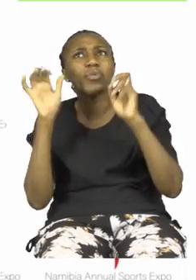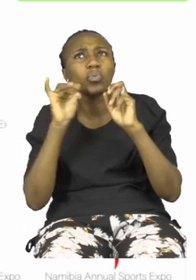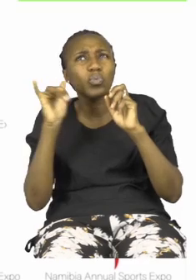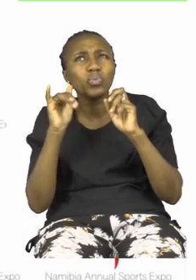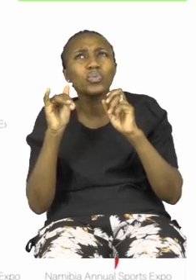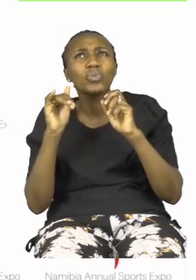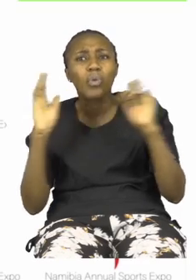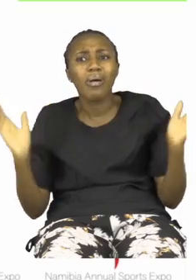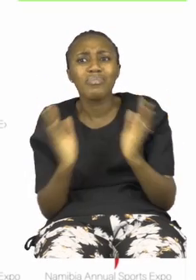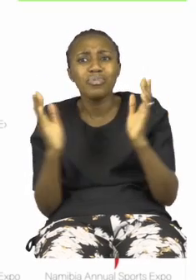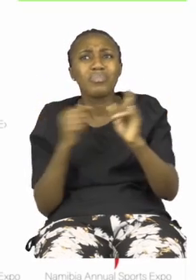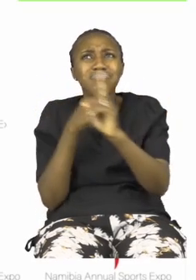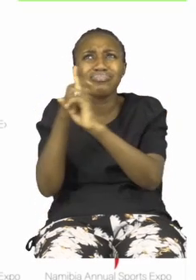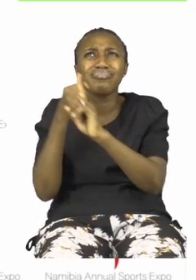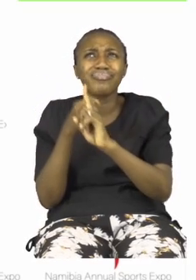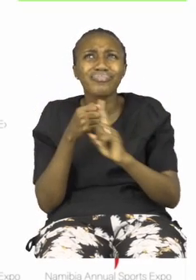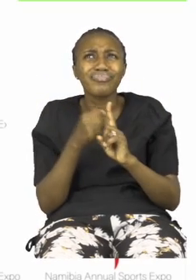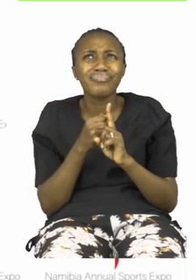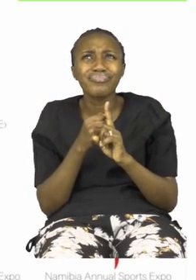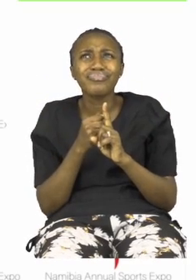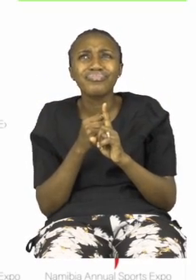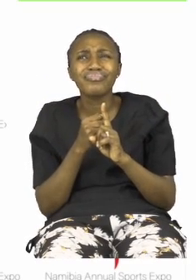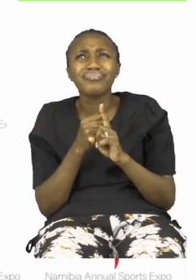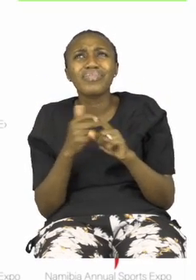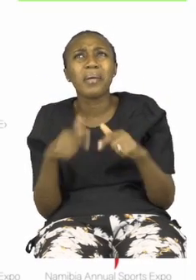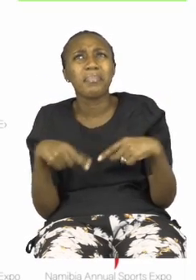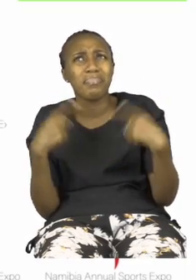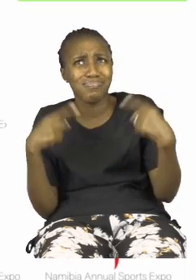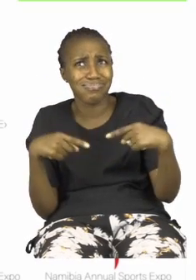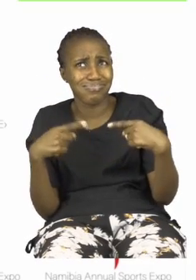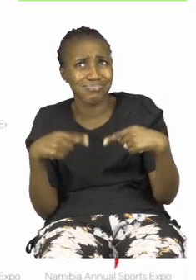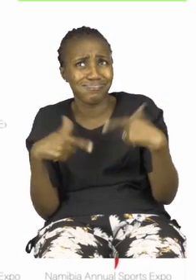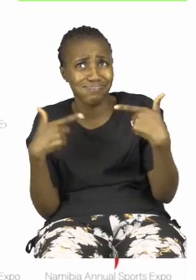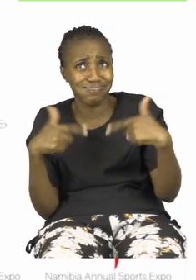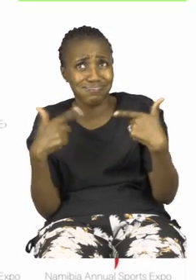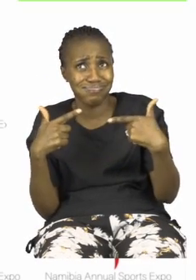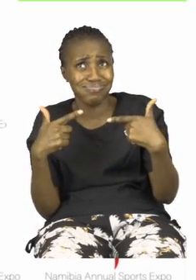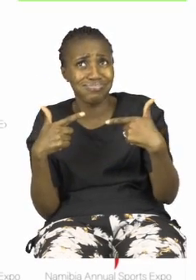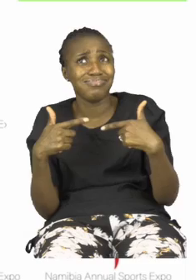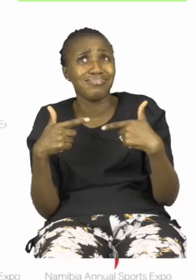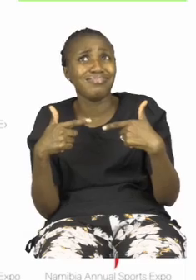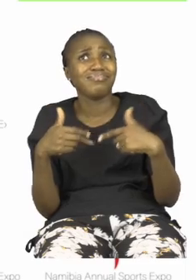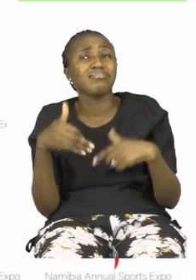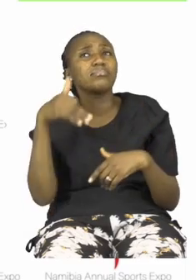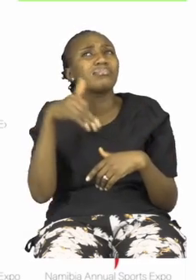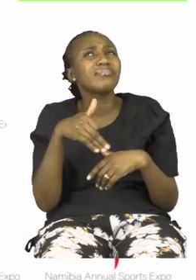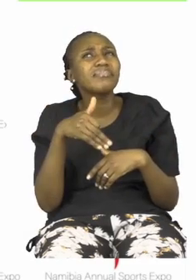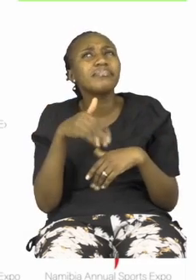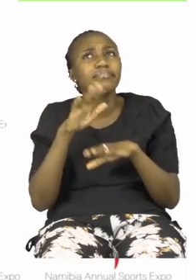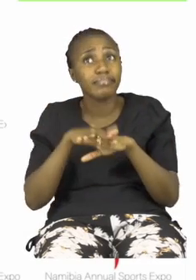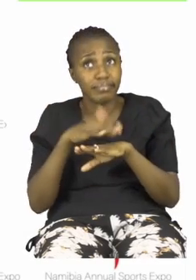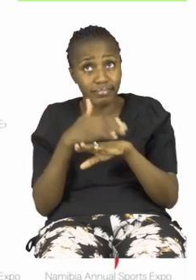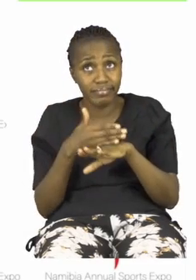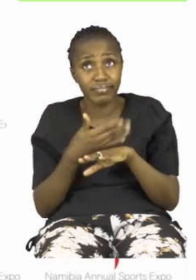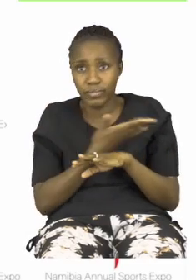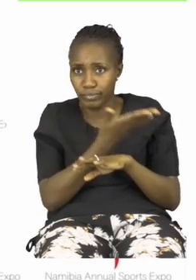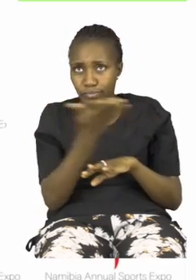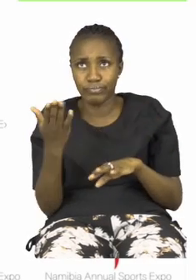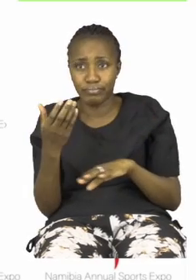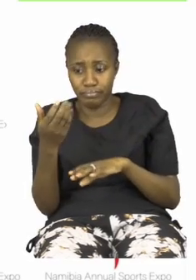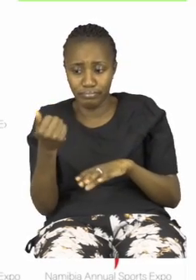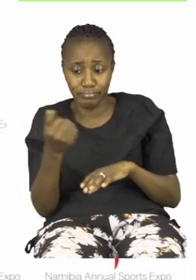Namibia. One, let's say, a much more accessible platform is something like mobile gaming, because everybody already